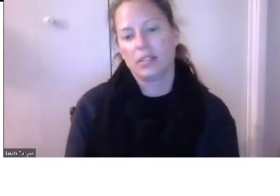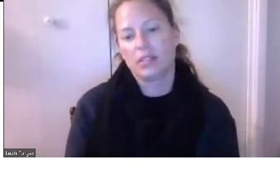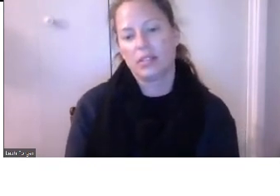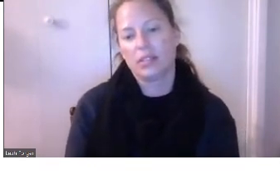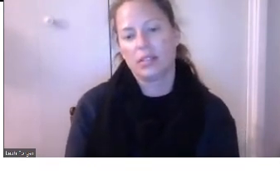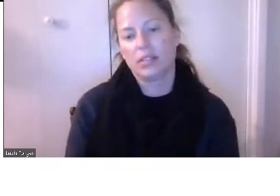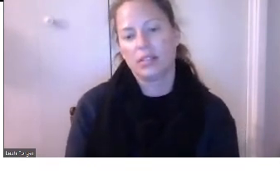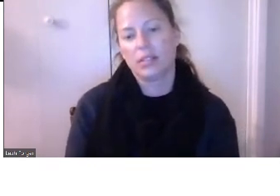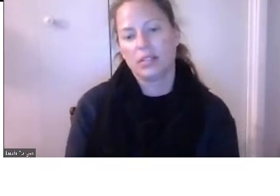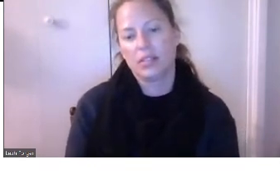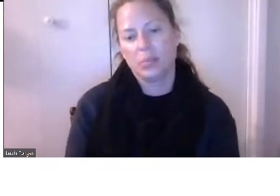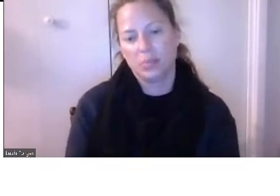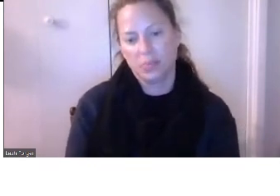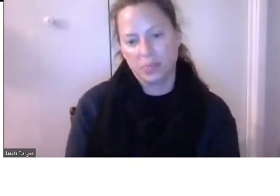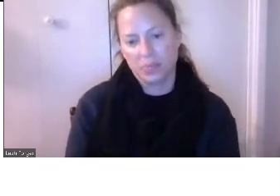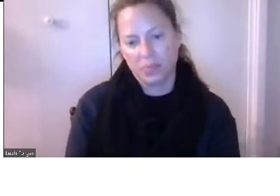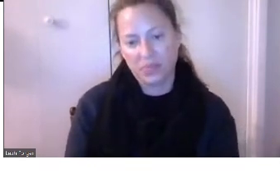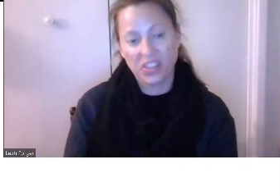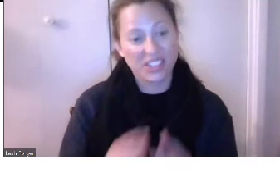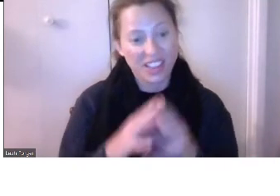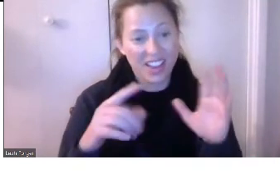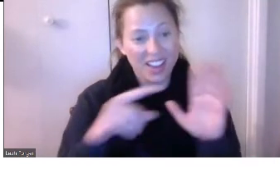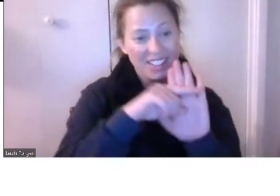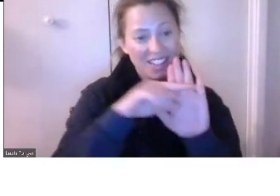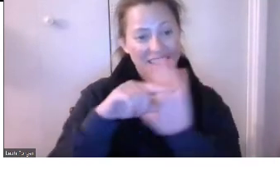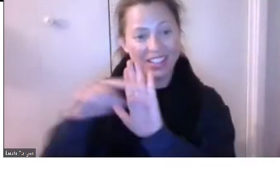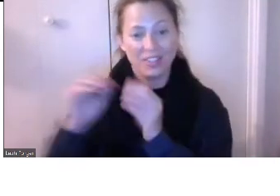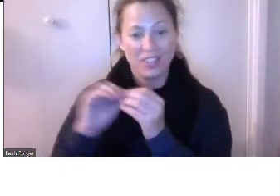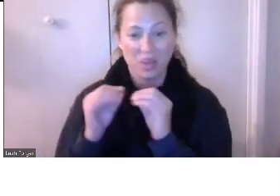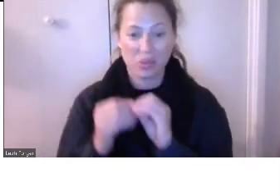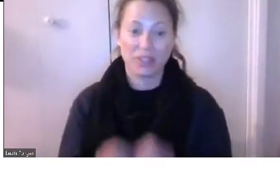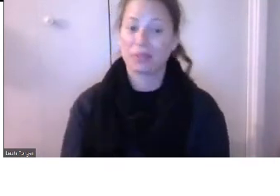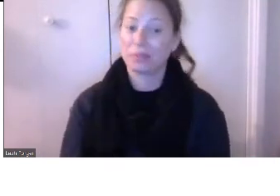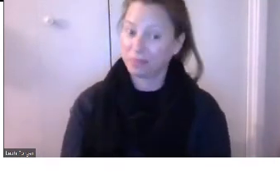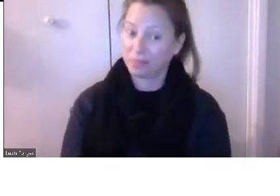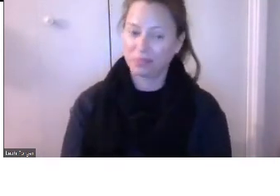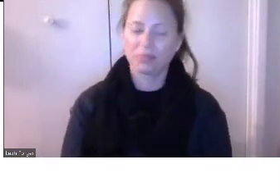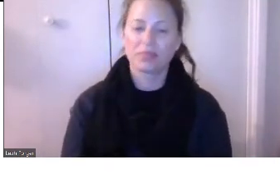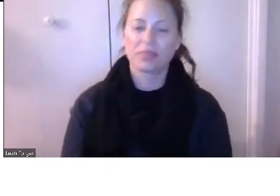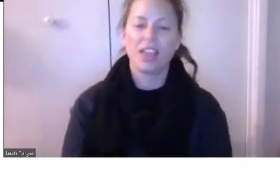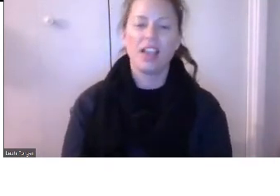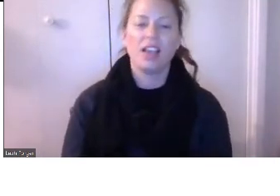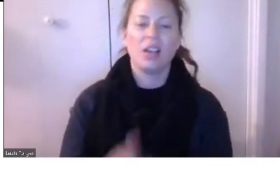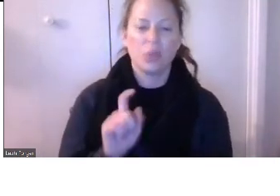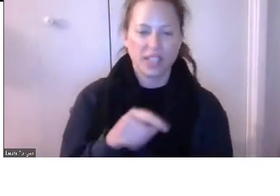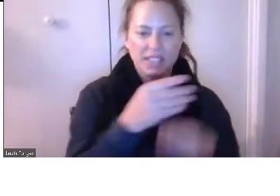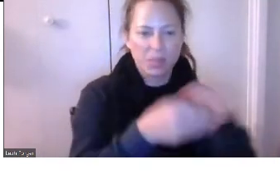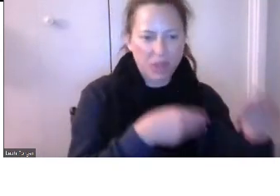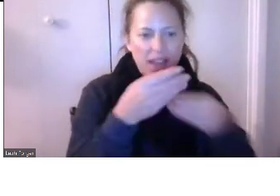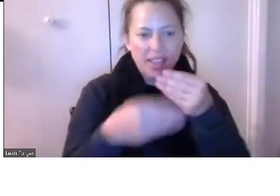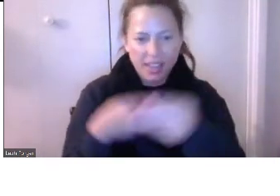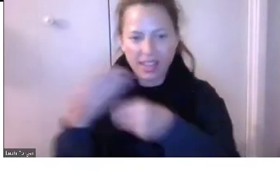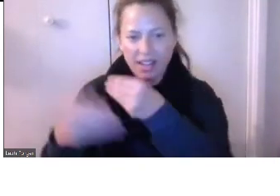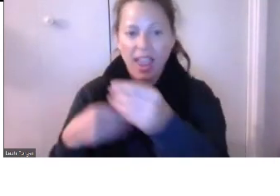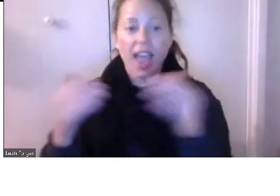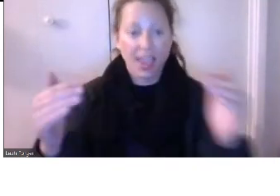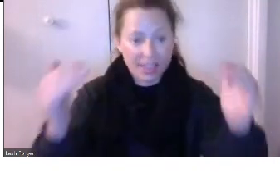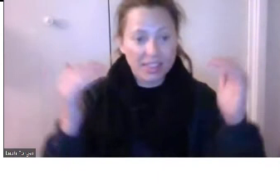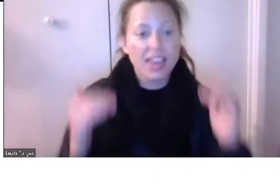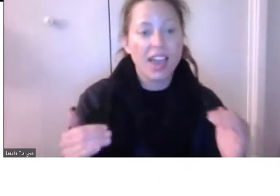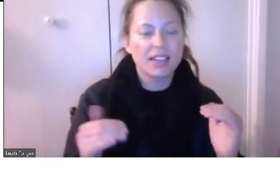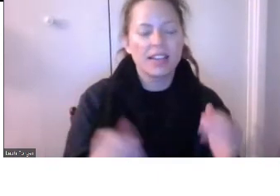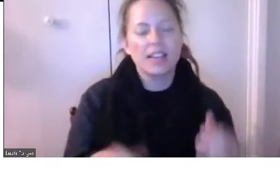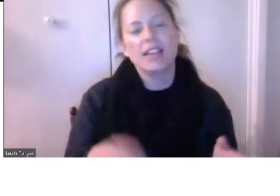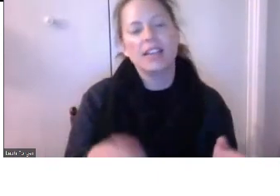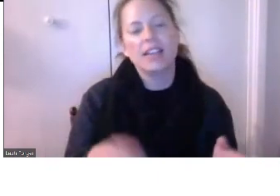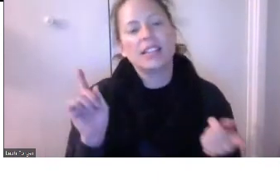minus negative 12. Ooh, lots of negatives here. So after I plug in, I have to simplify and distribute here.